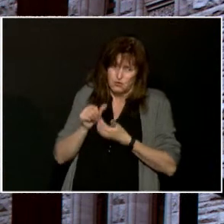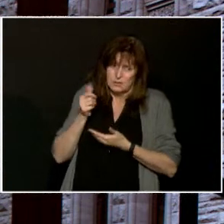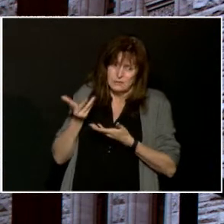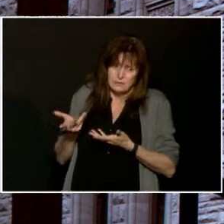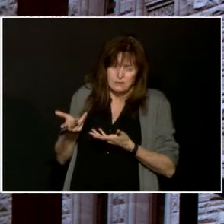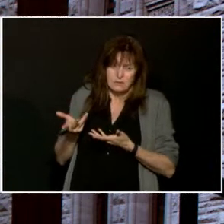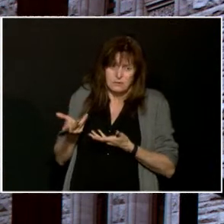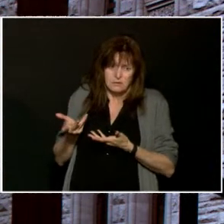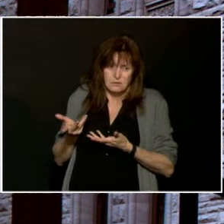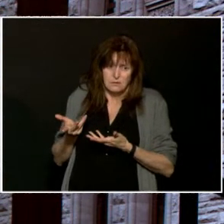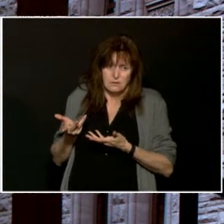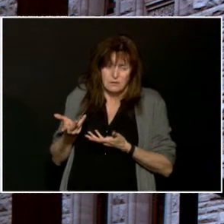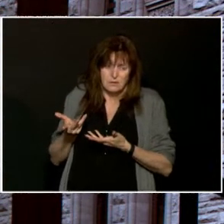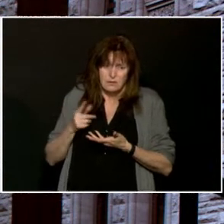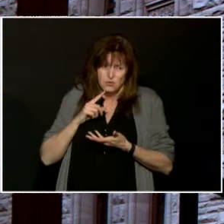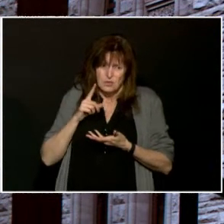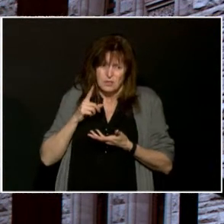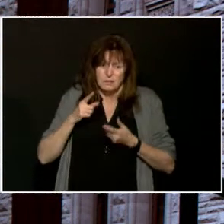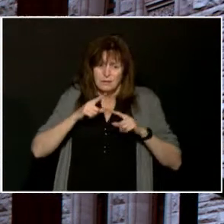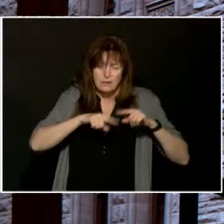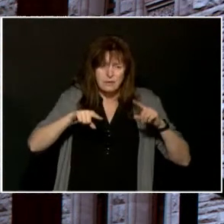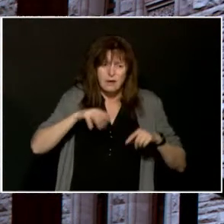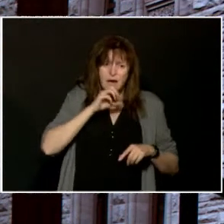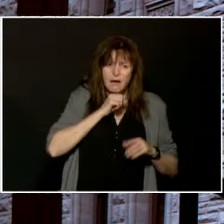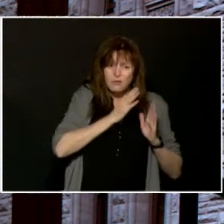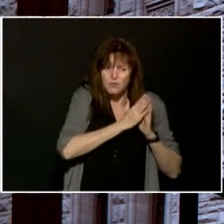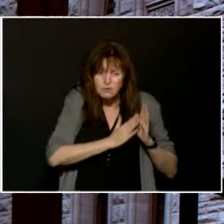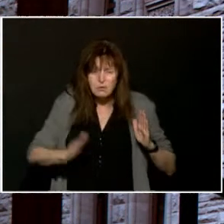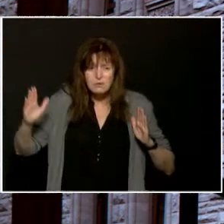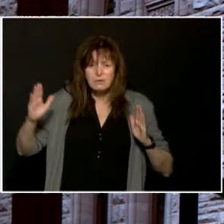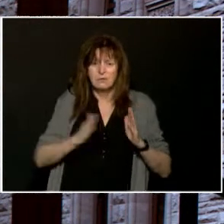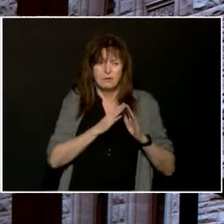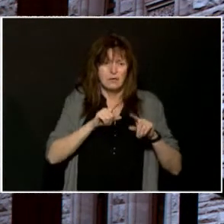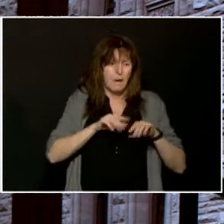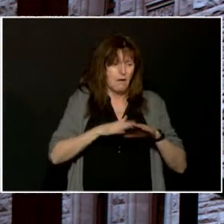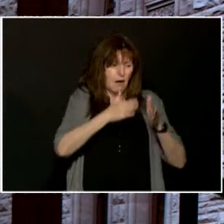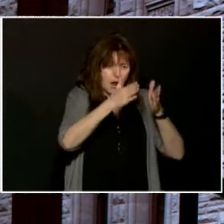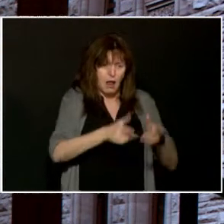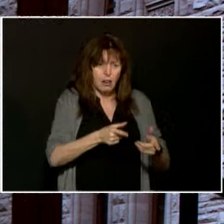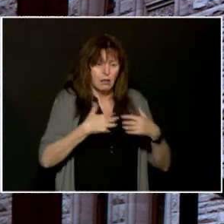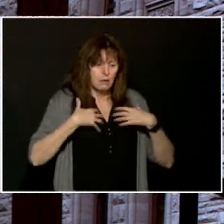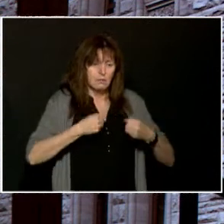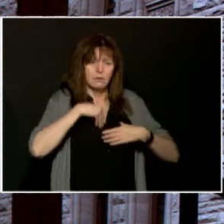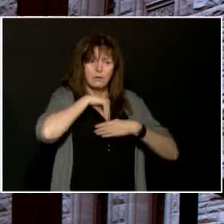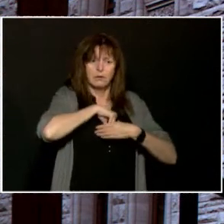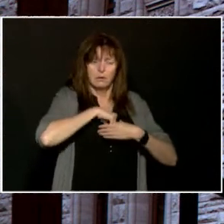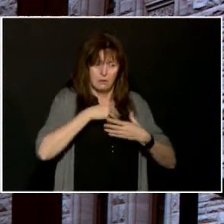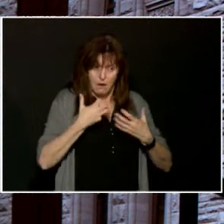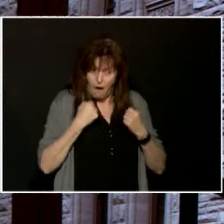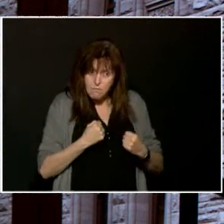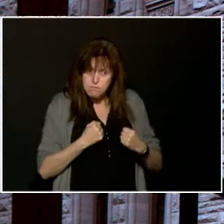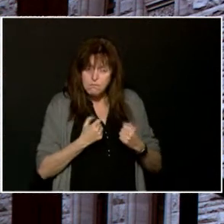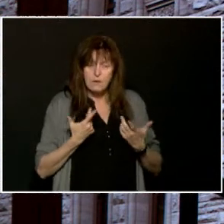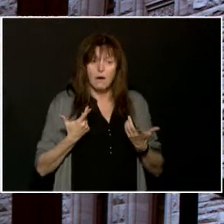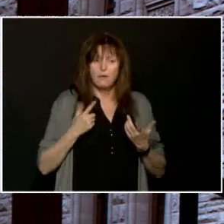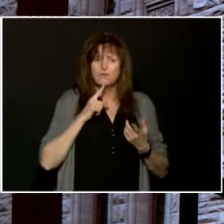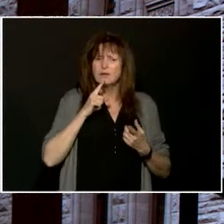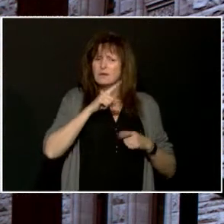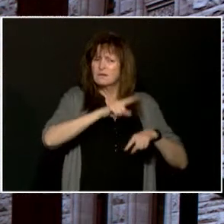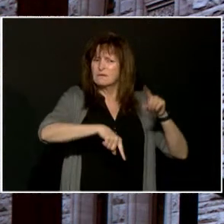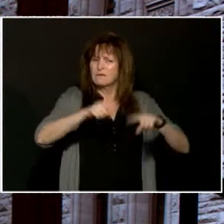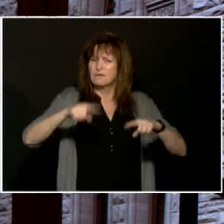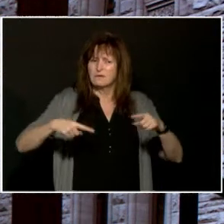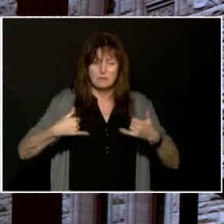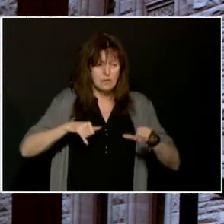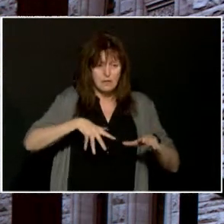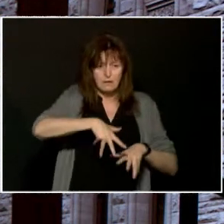immune system as others. At the same time, we found that some people with one dose can still harbor it in their nasal pharynx and can still transmit to some